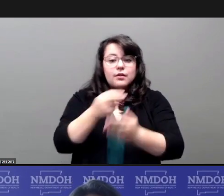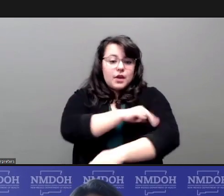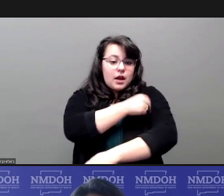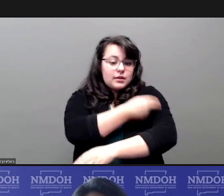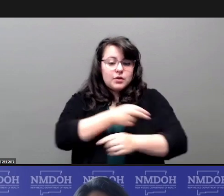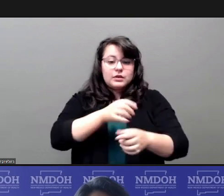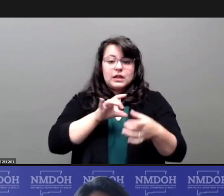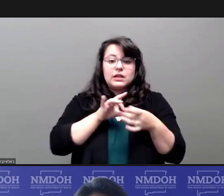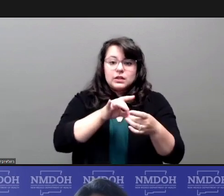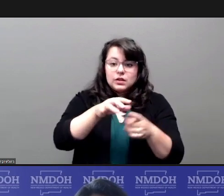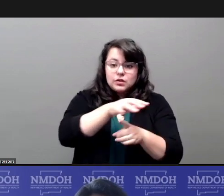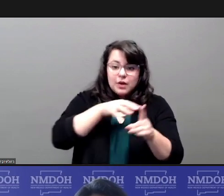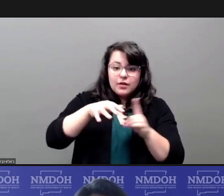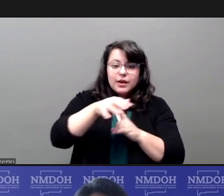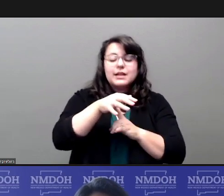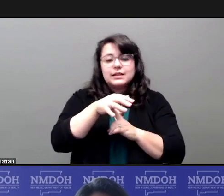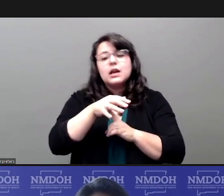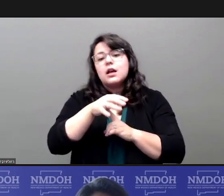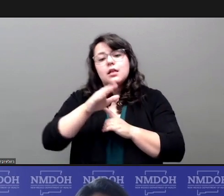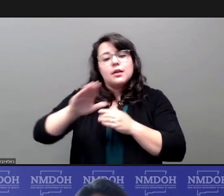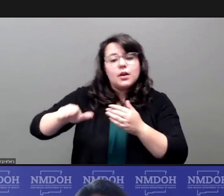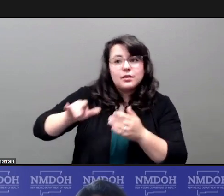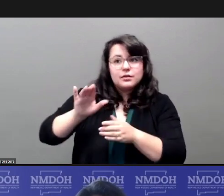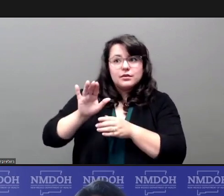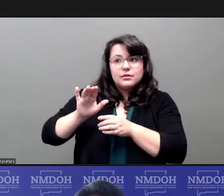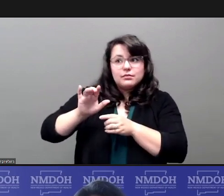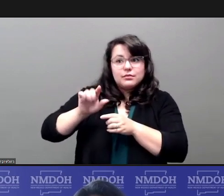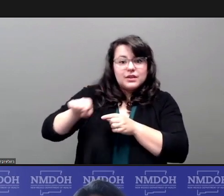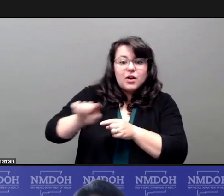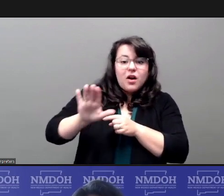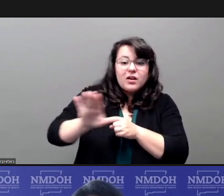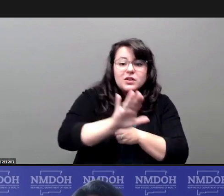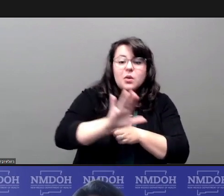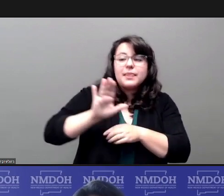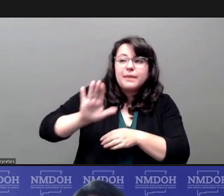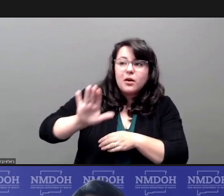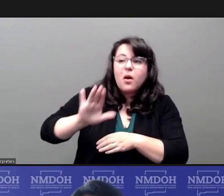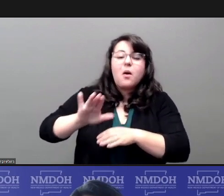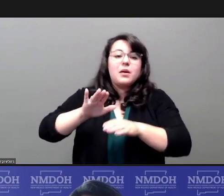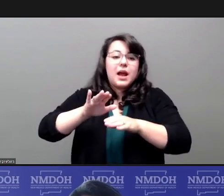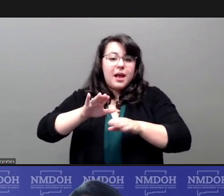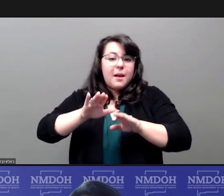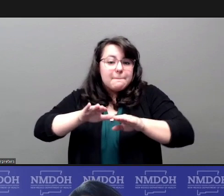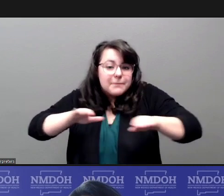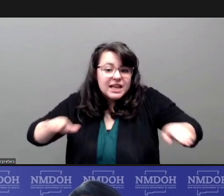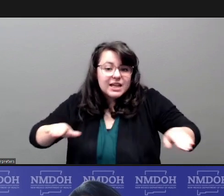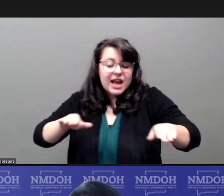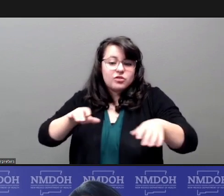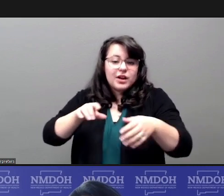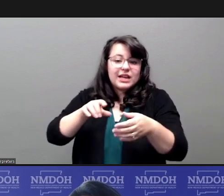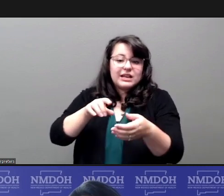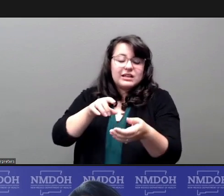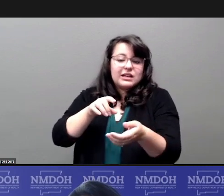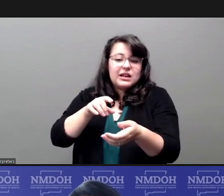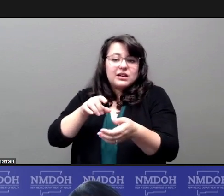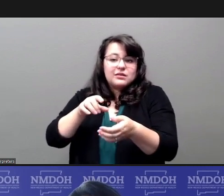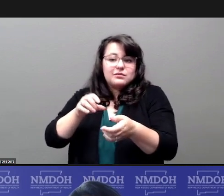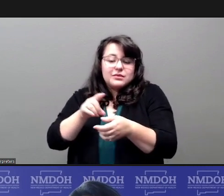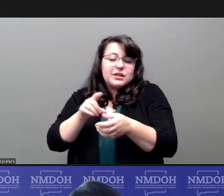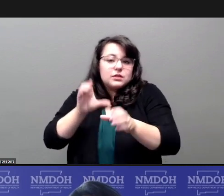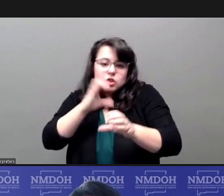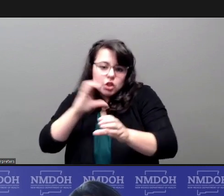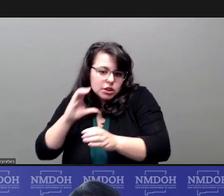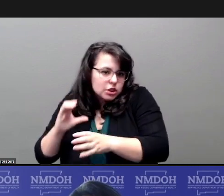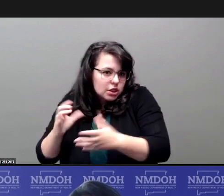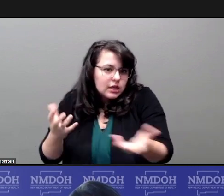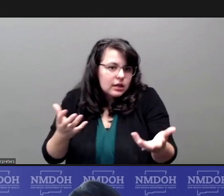state hospitals surrounding us, they are also in their own pediatric surge, so their ability to absorb our patients is limited. So I think that message